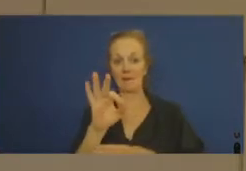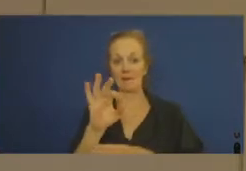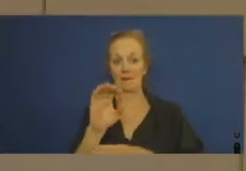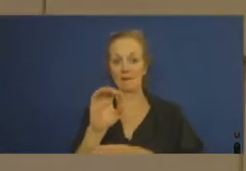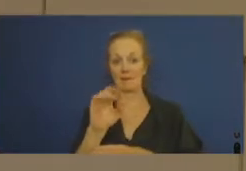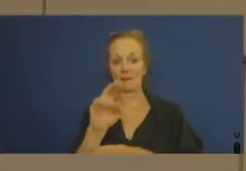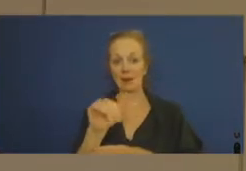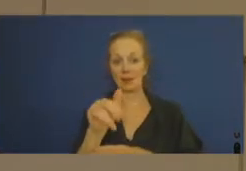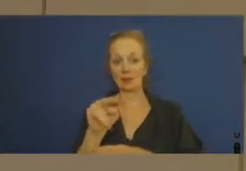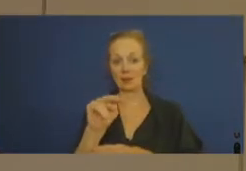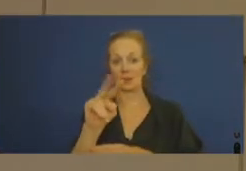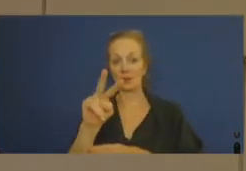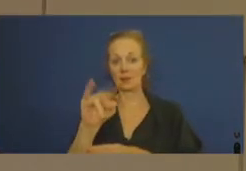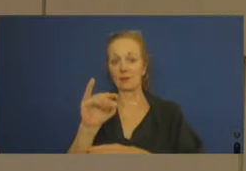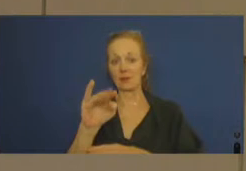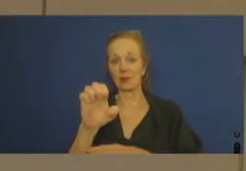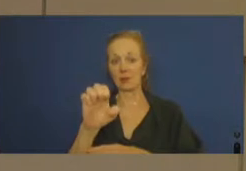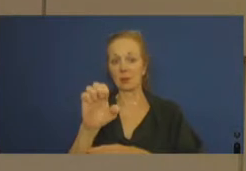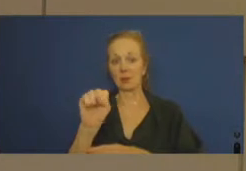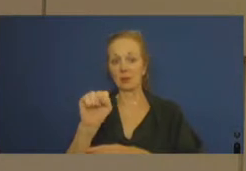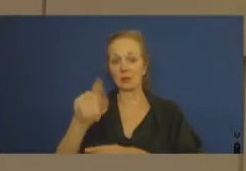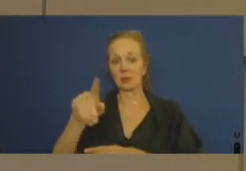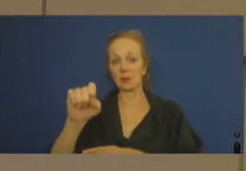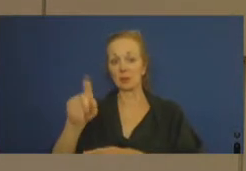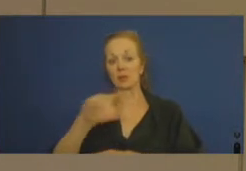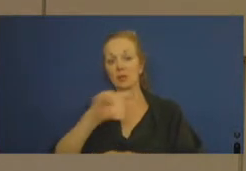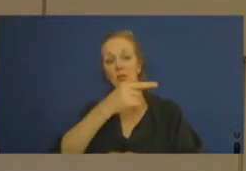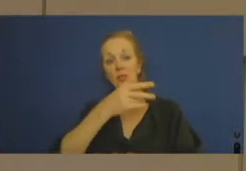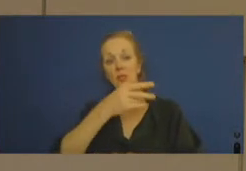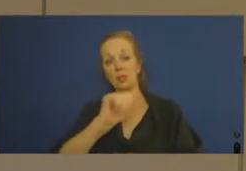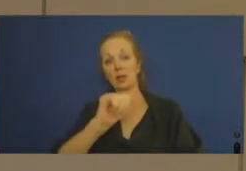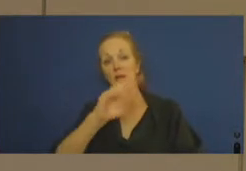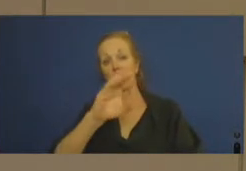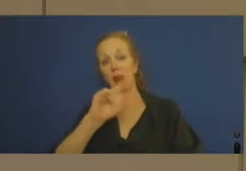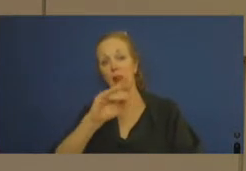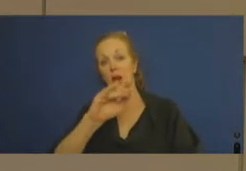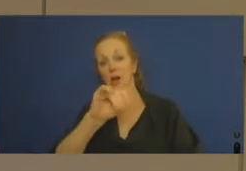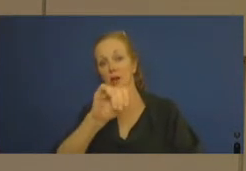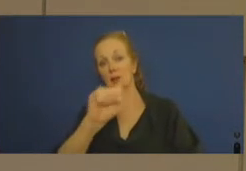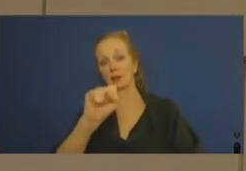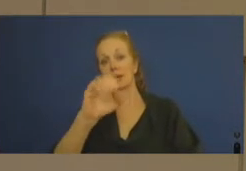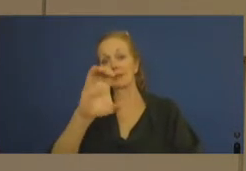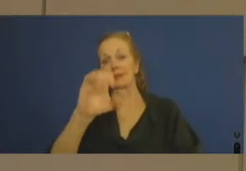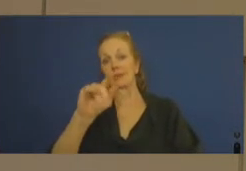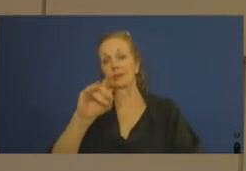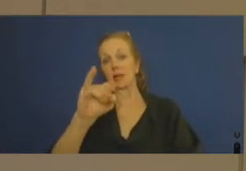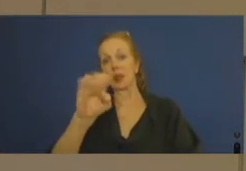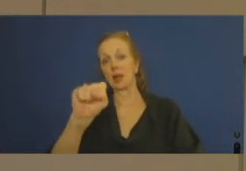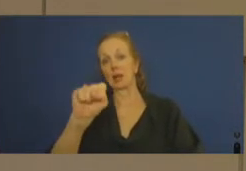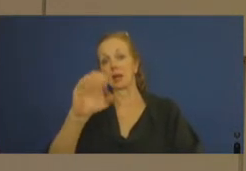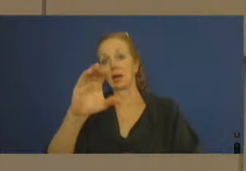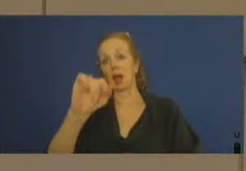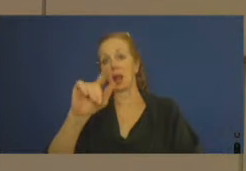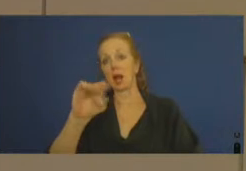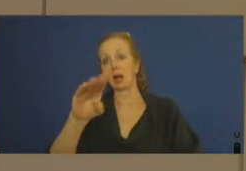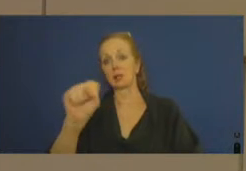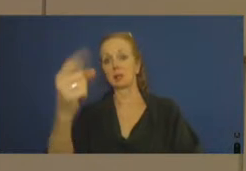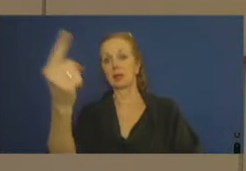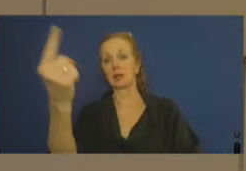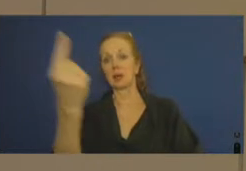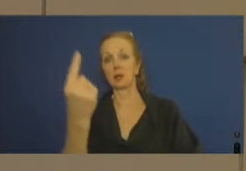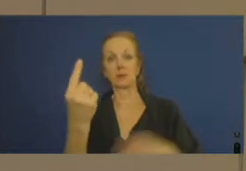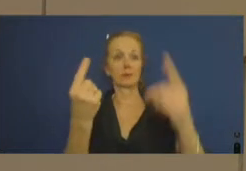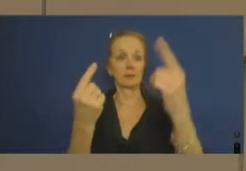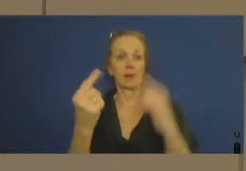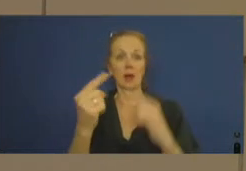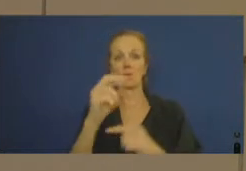Gina Calais and Celia Calais come down to the podium, as well as Rich Fennell